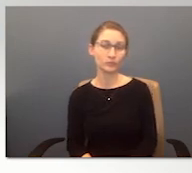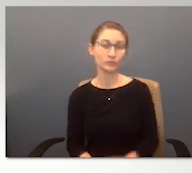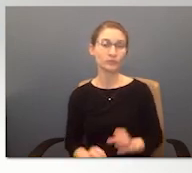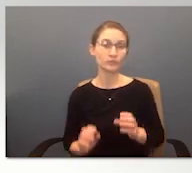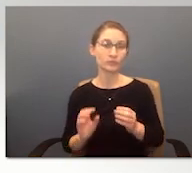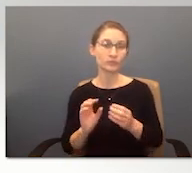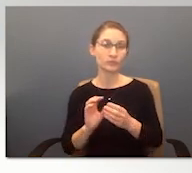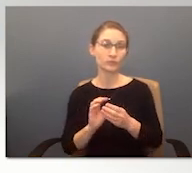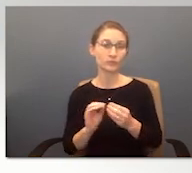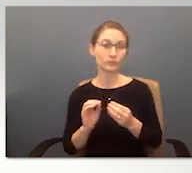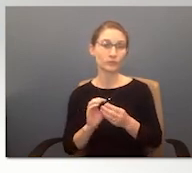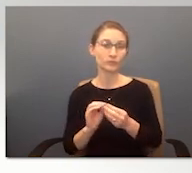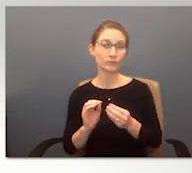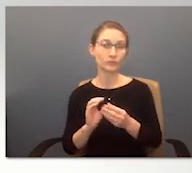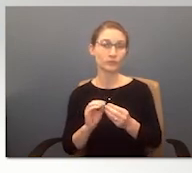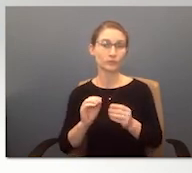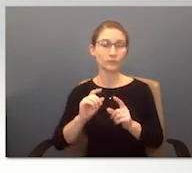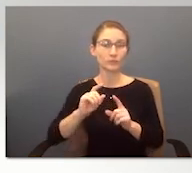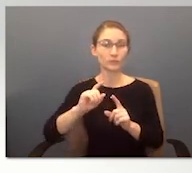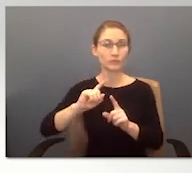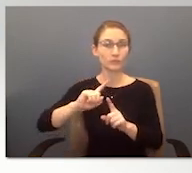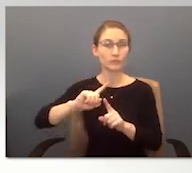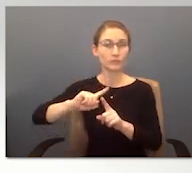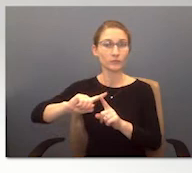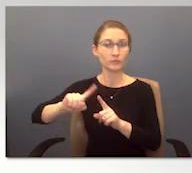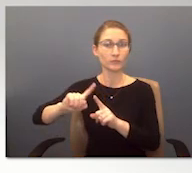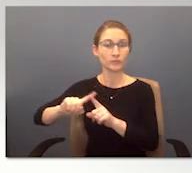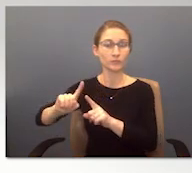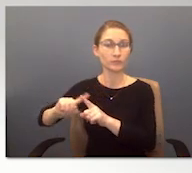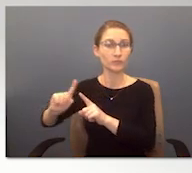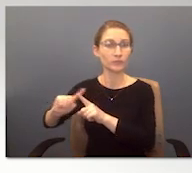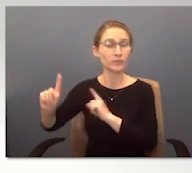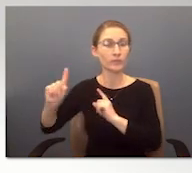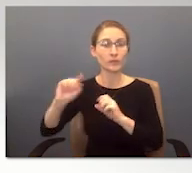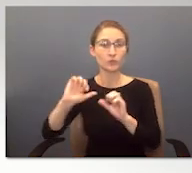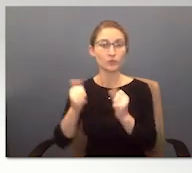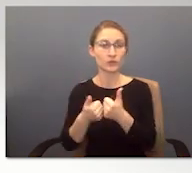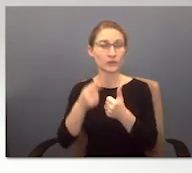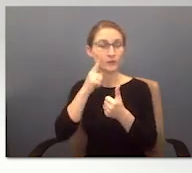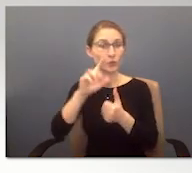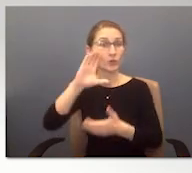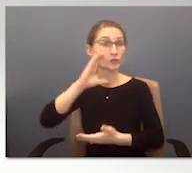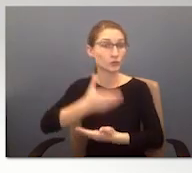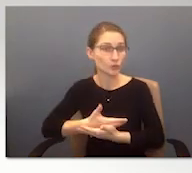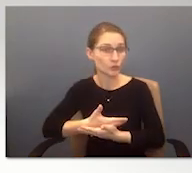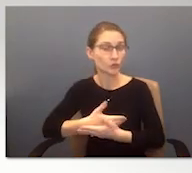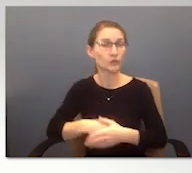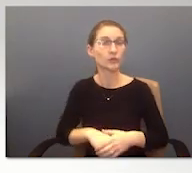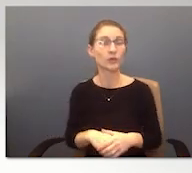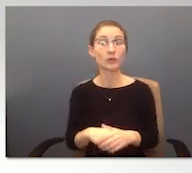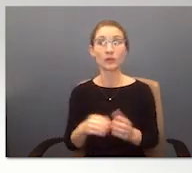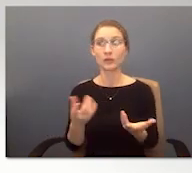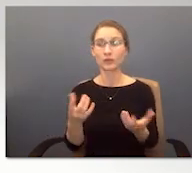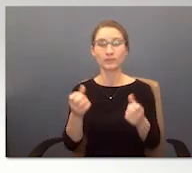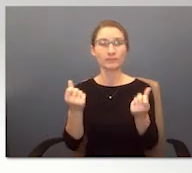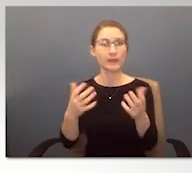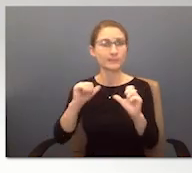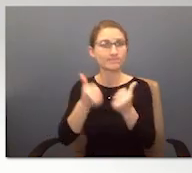Not to be funny or rude, but you already have her 14 years of medical history. I mean, 1